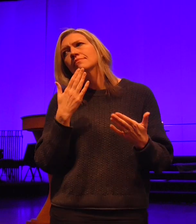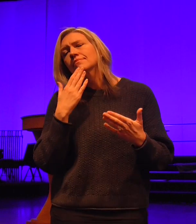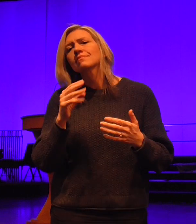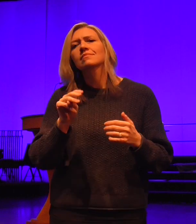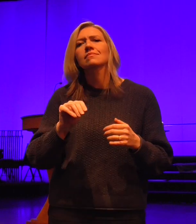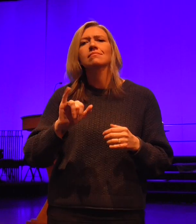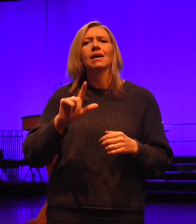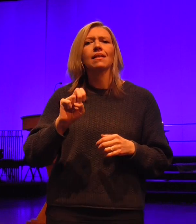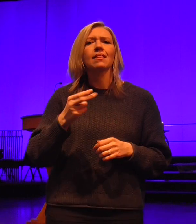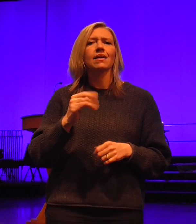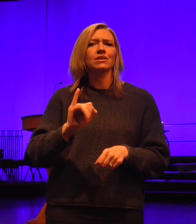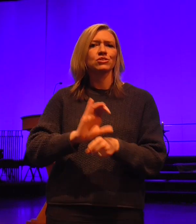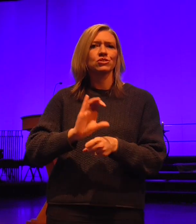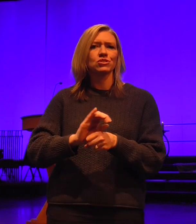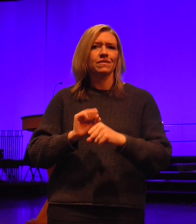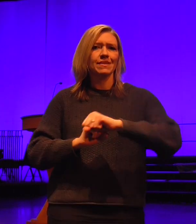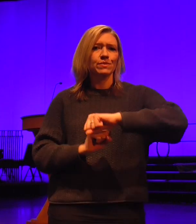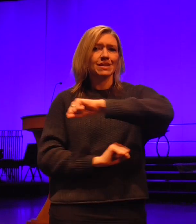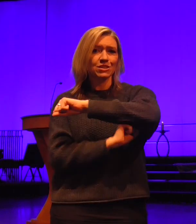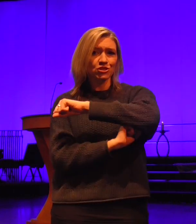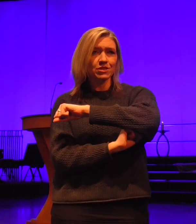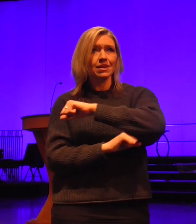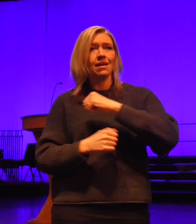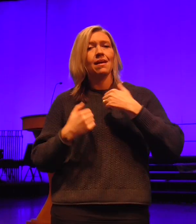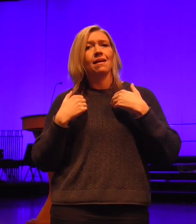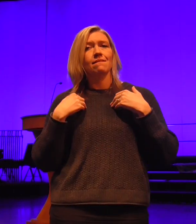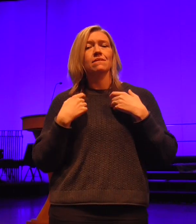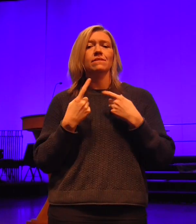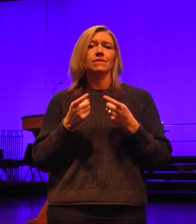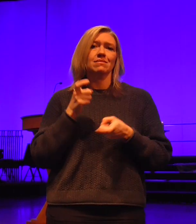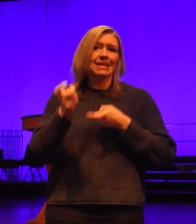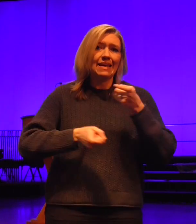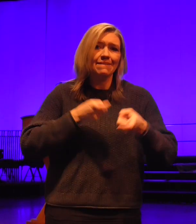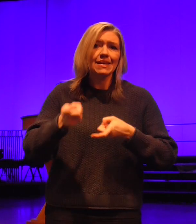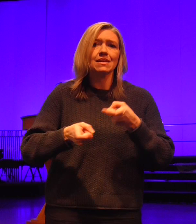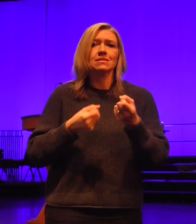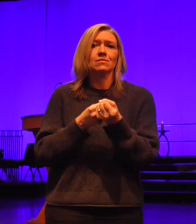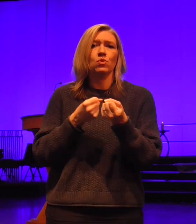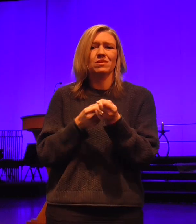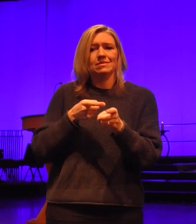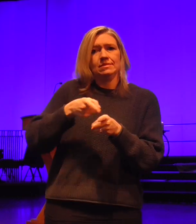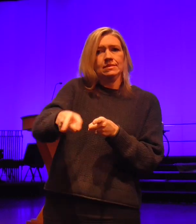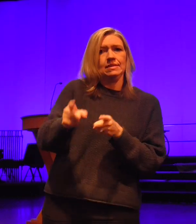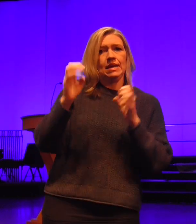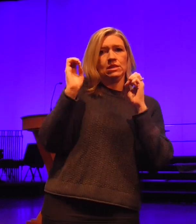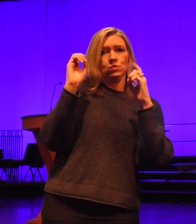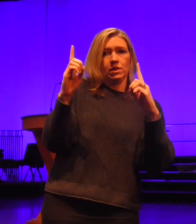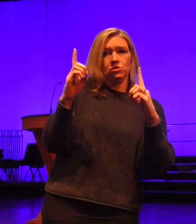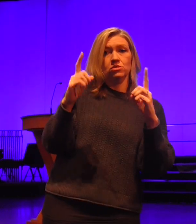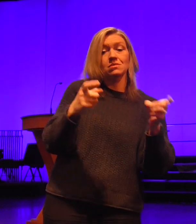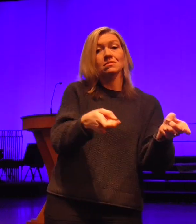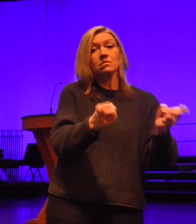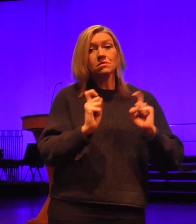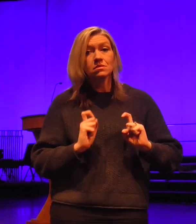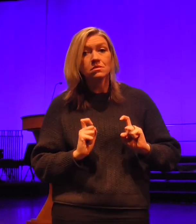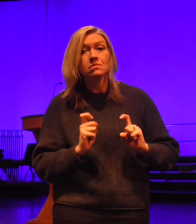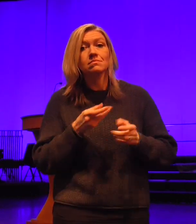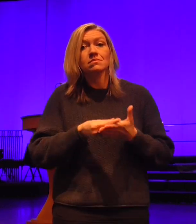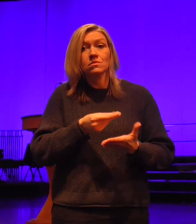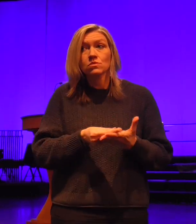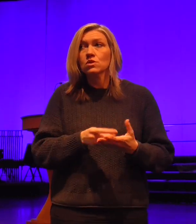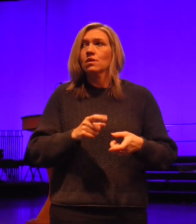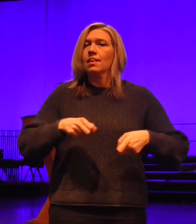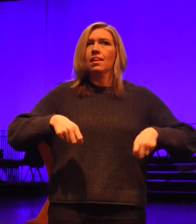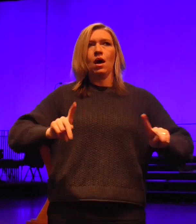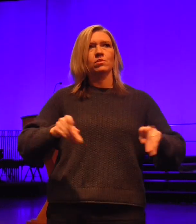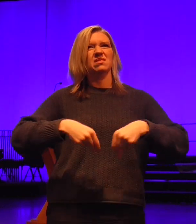Mile High Church Foundation. They have a pillar of giving that supports education, and they've given us a donation that is allowing us to